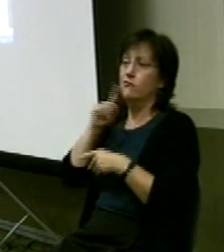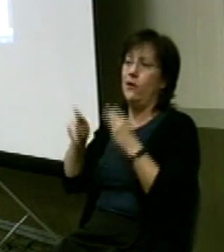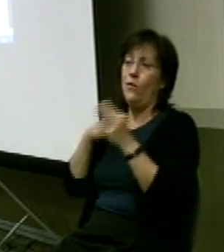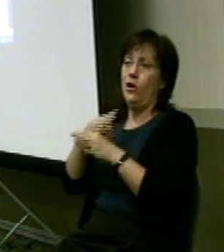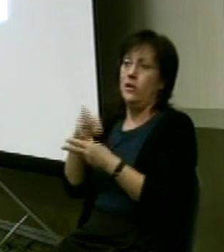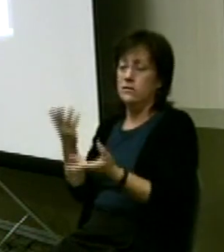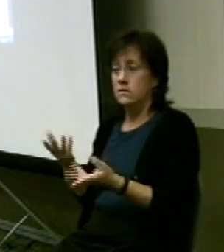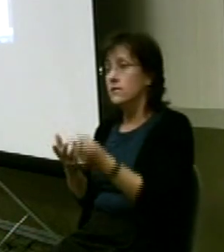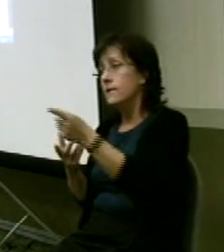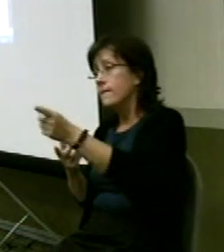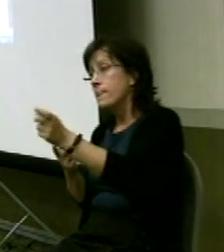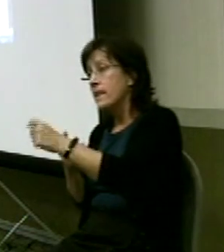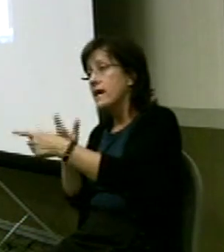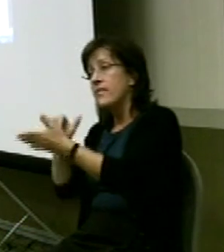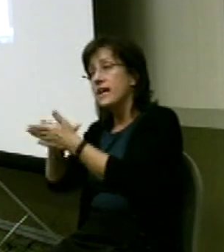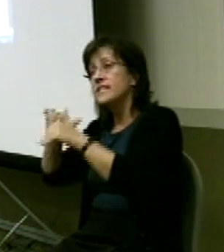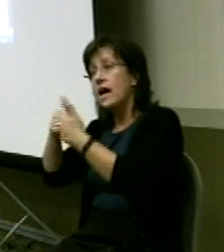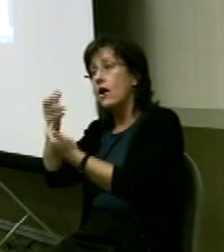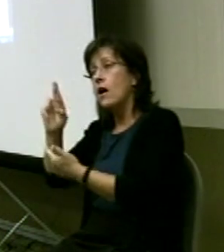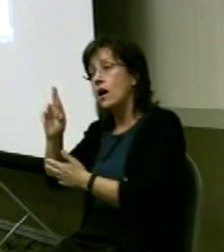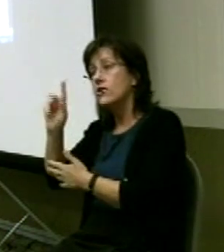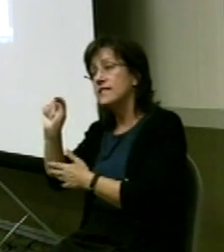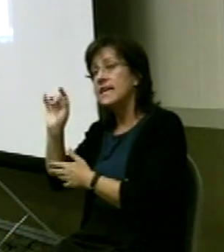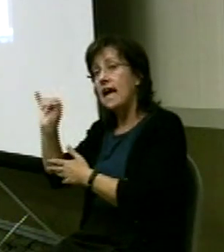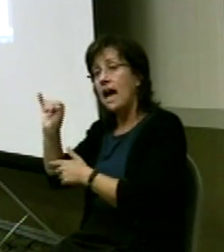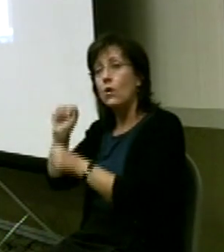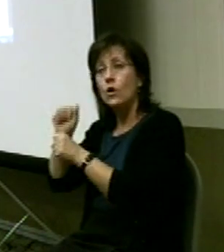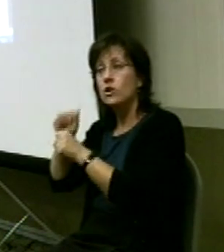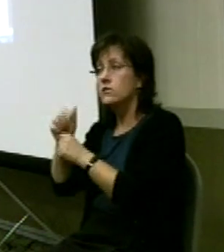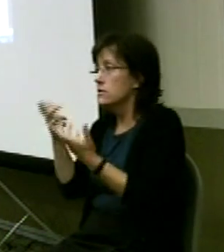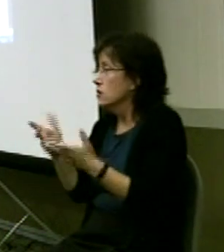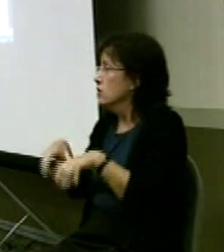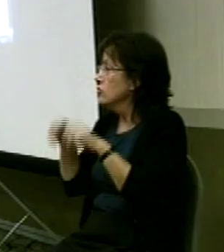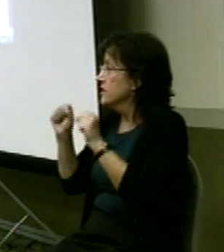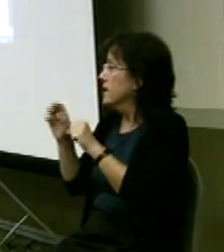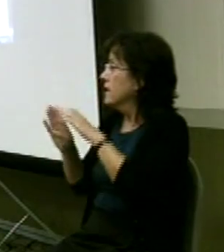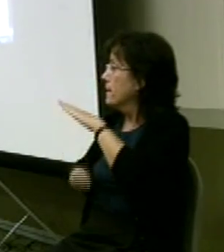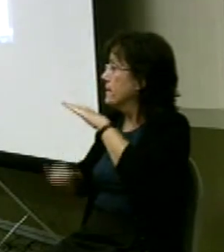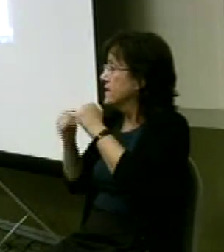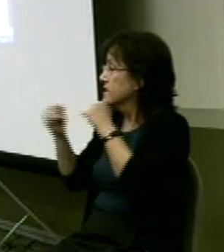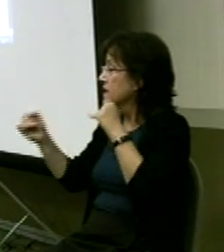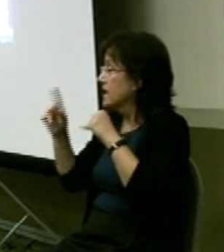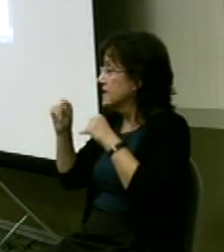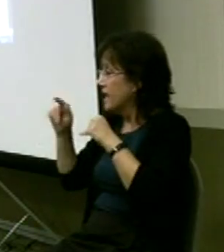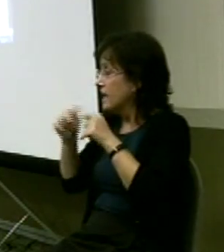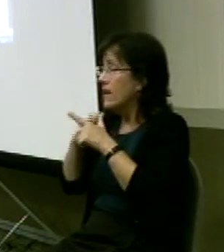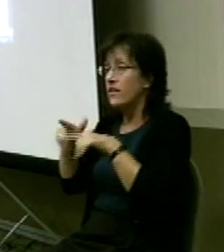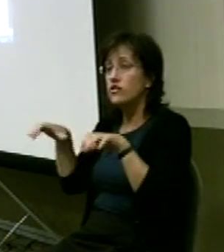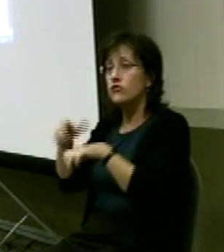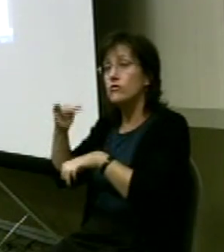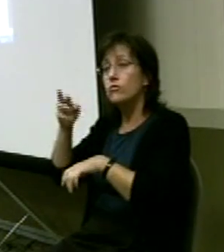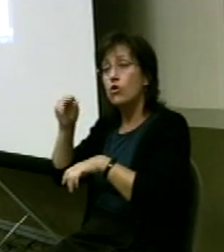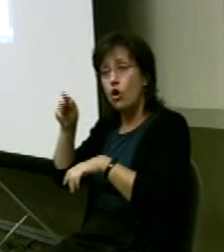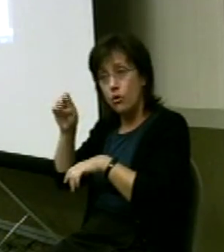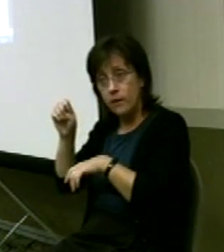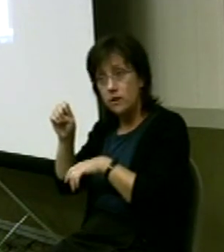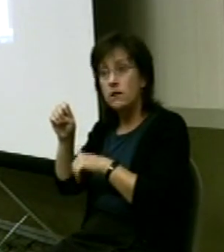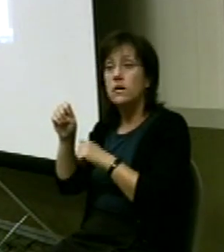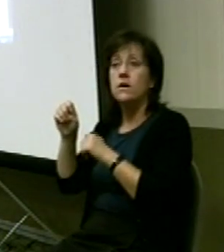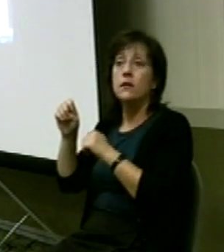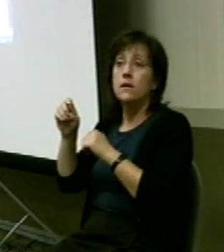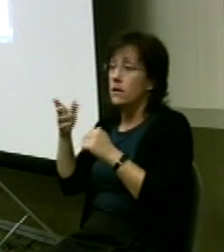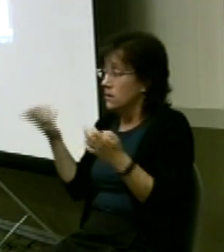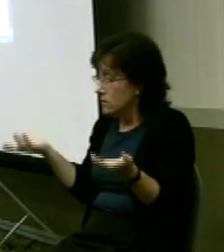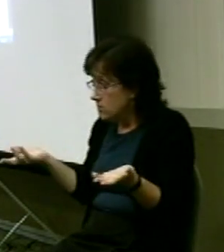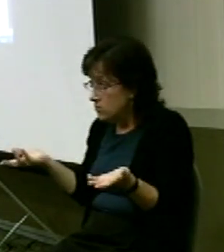with, yeah. So. But that's how RTI works. Yep. RTI is you take your baseline data and then you do probes. So you certainly don't